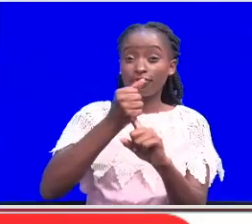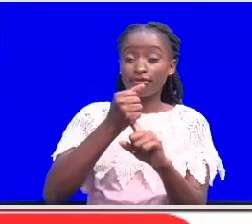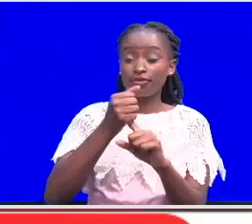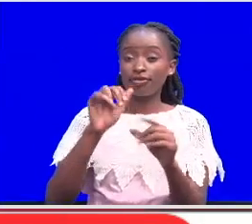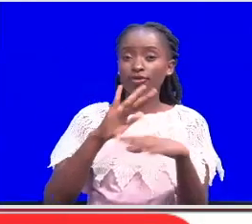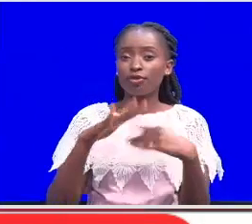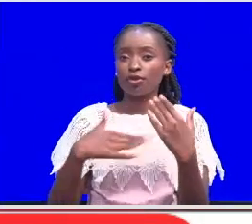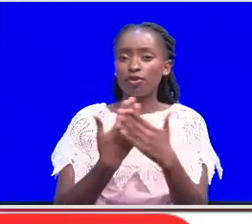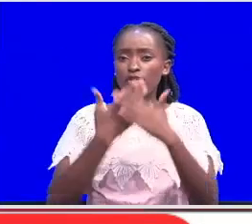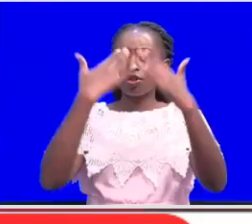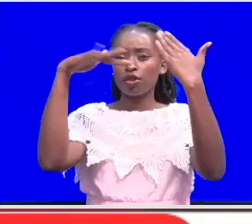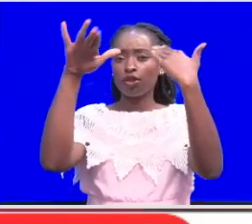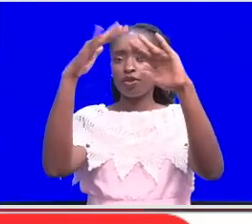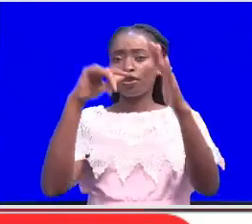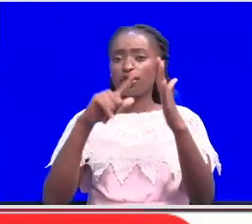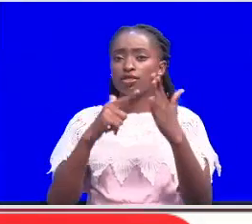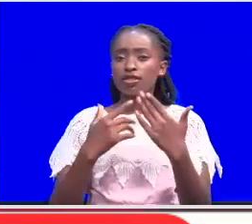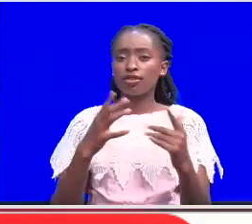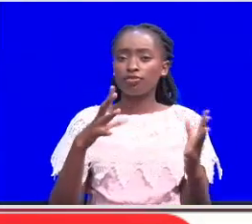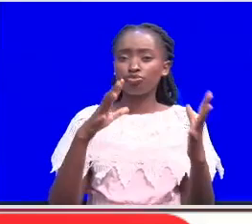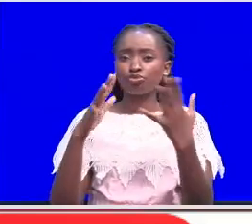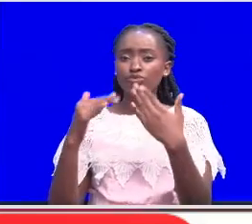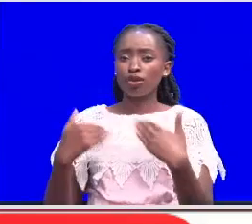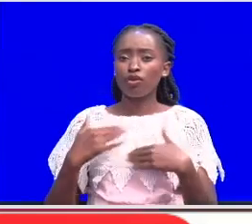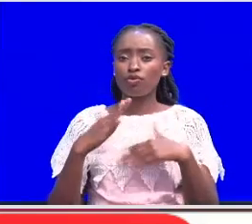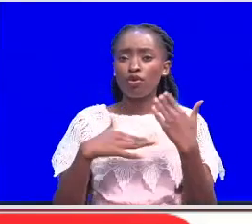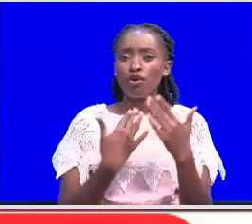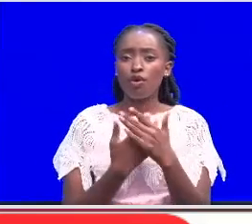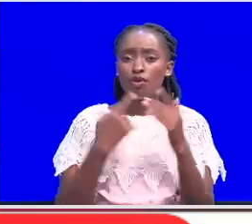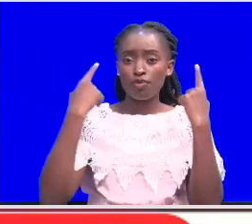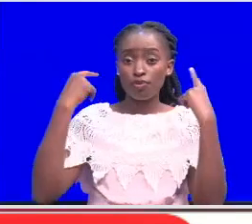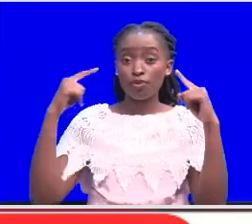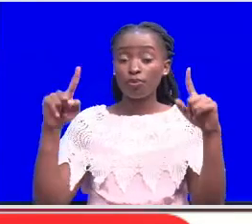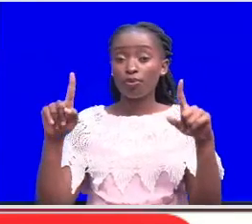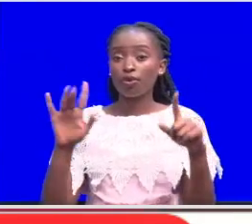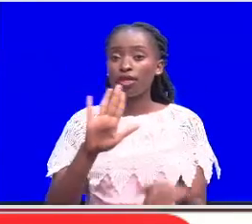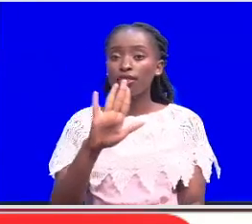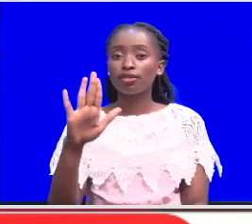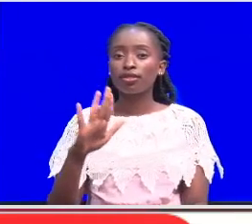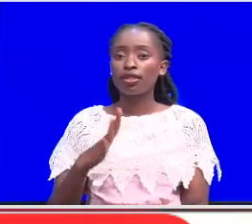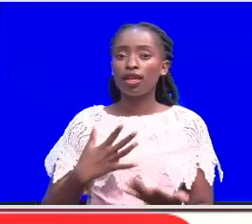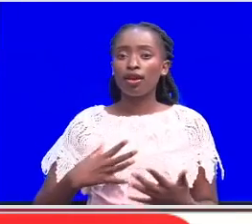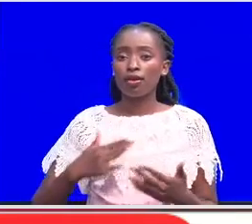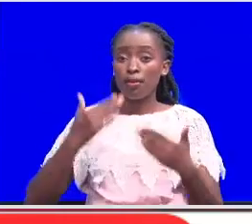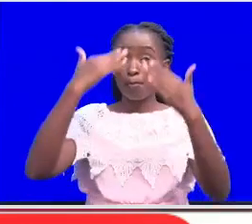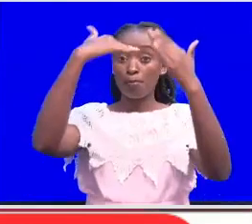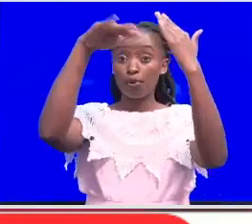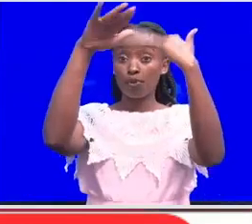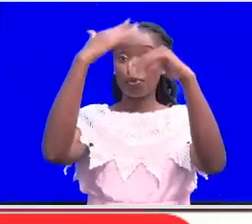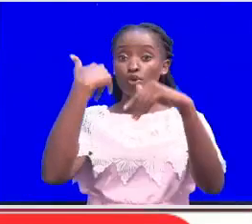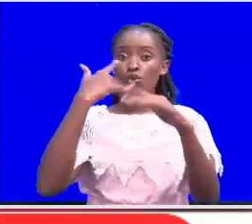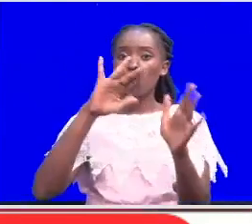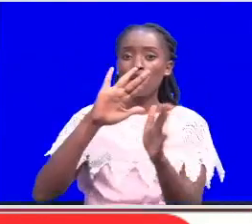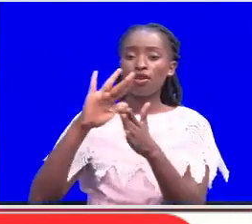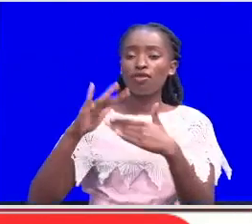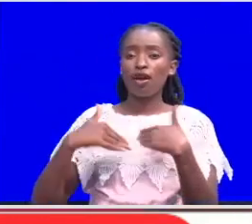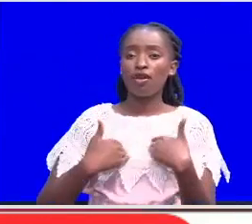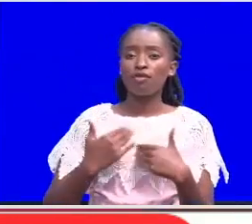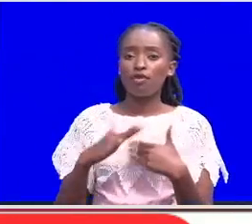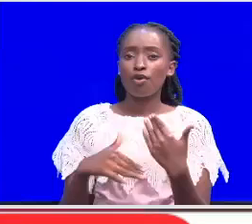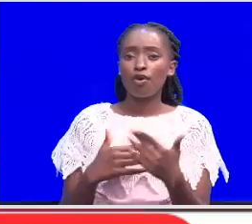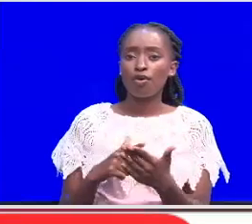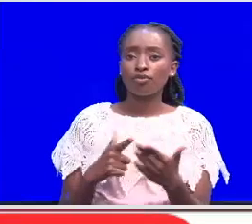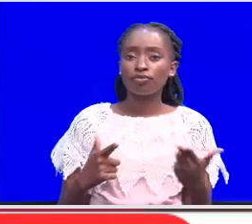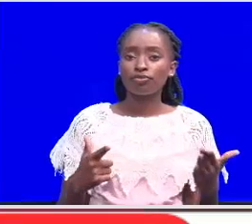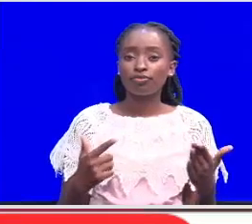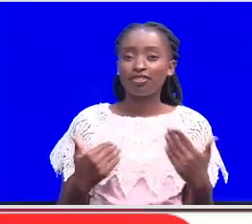has celebrated its journey through the outstanding successes of professionals who have left a legacy in the institution. Noble initiatives